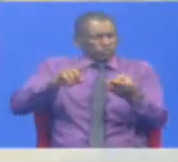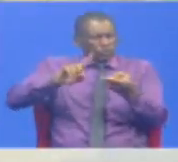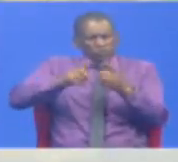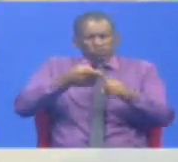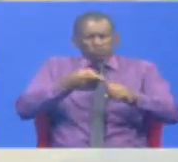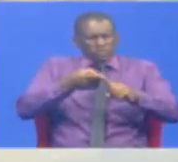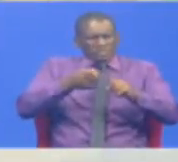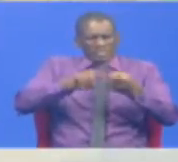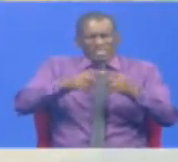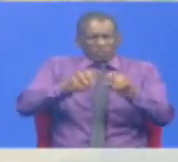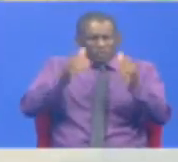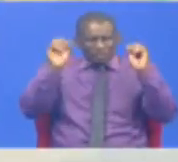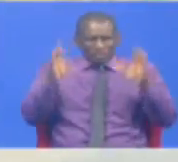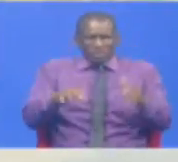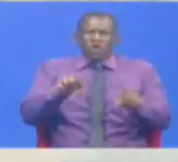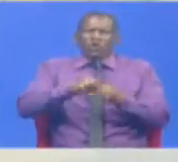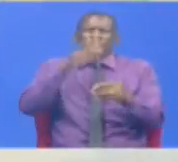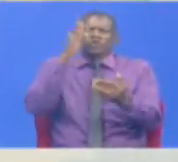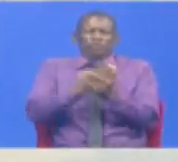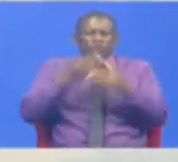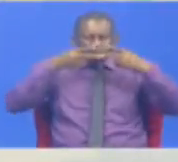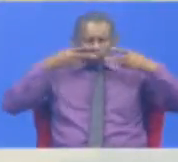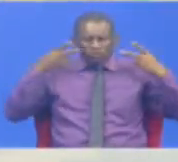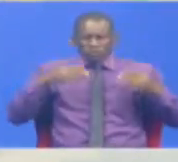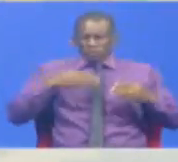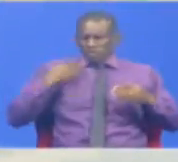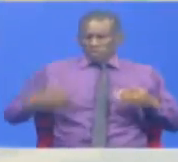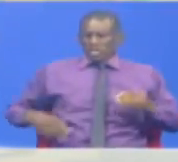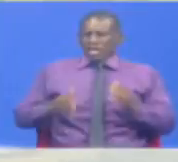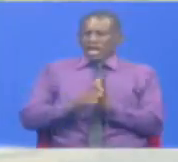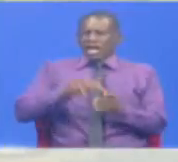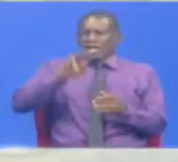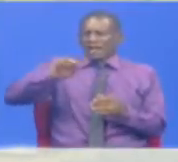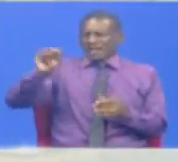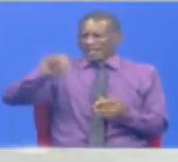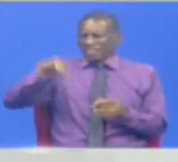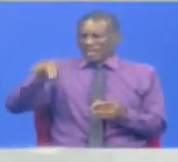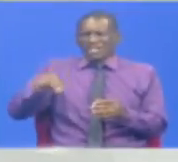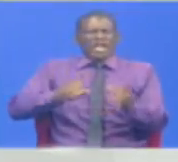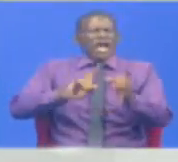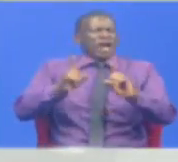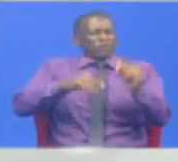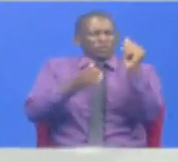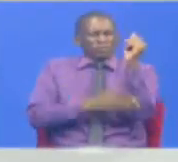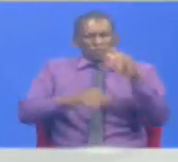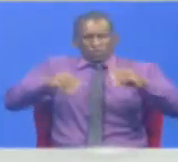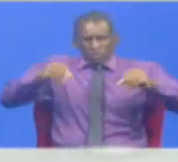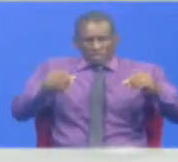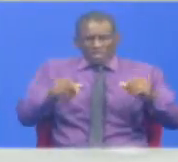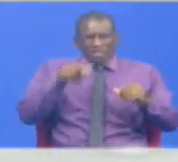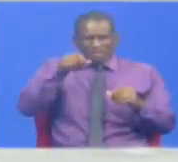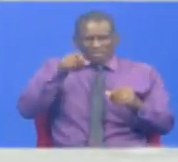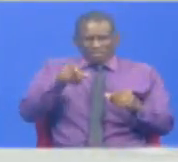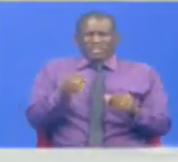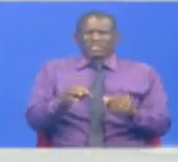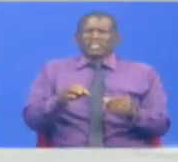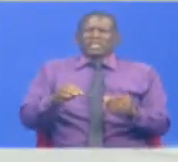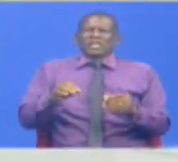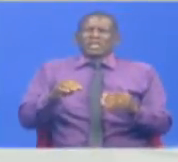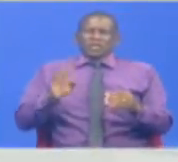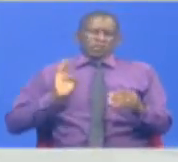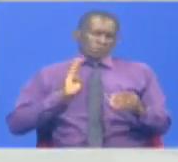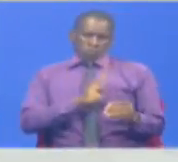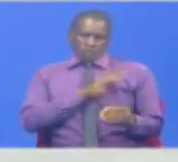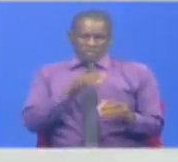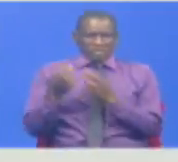He also confirmed that face masks from China and the Netherlands were of poor quality. The Poison Board is the medicines regulatory authority and ensures that